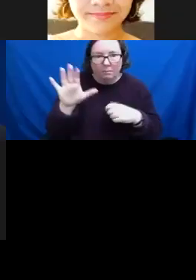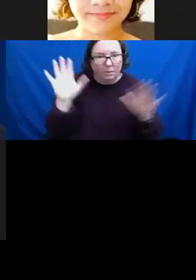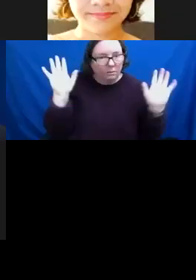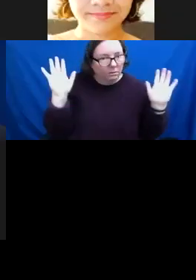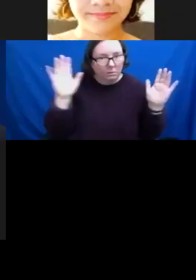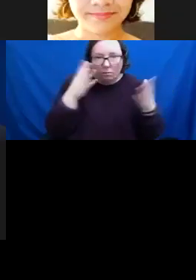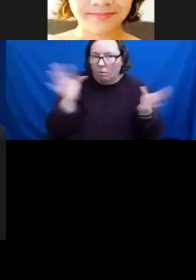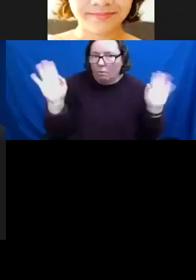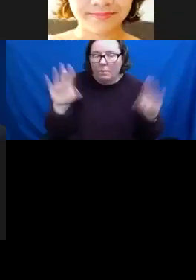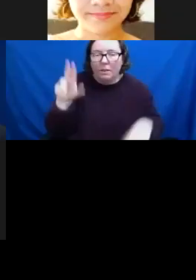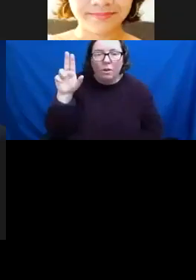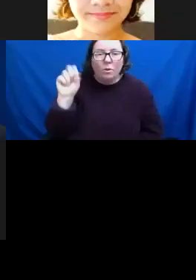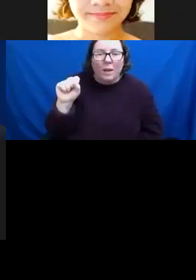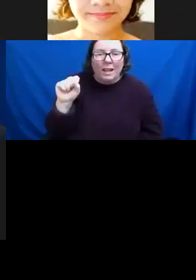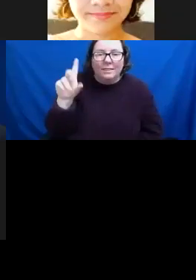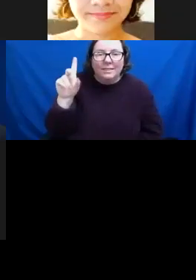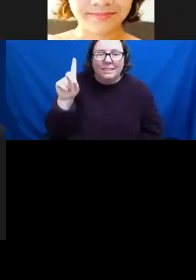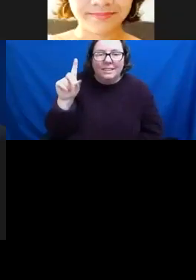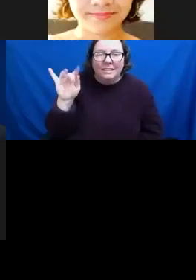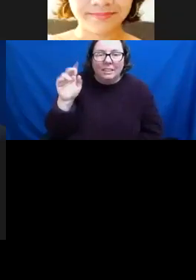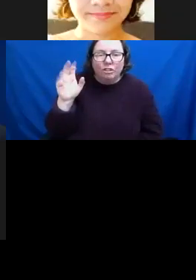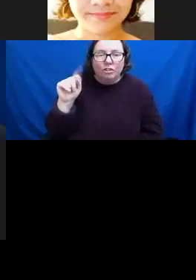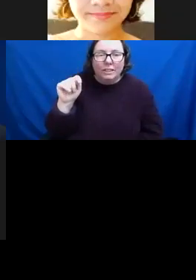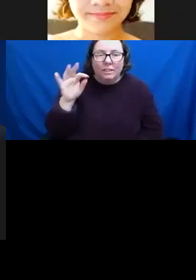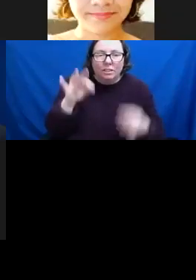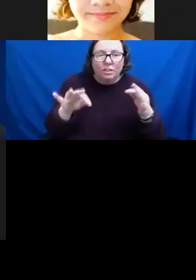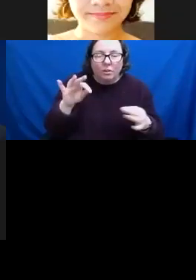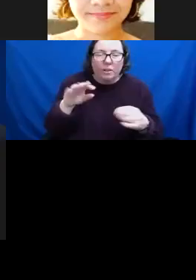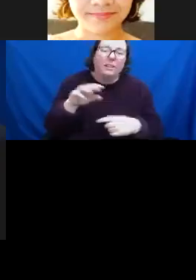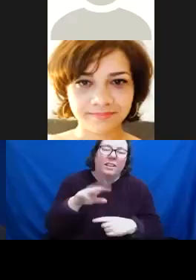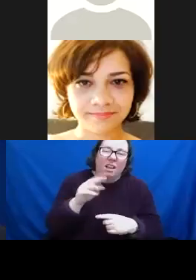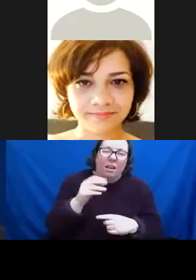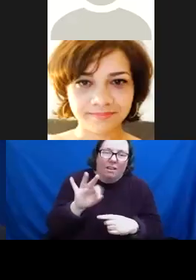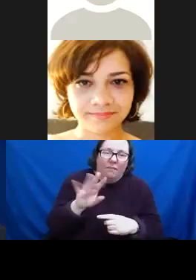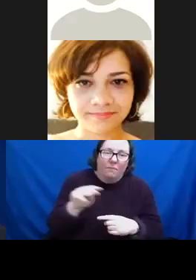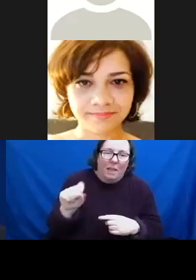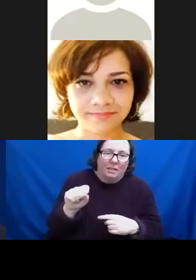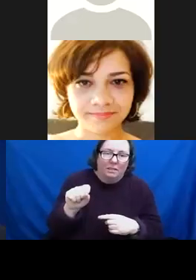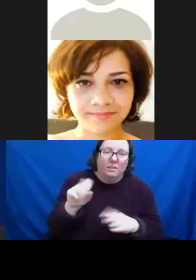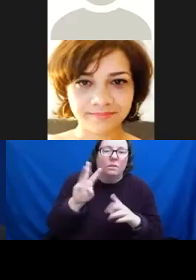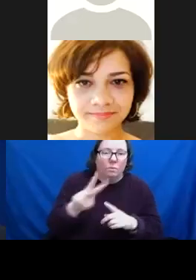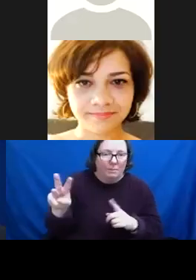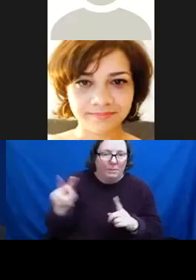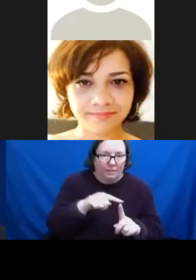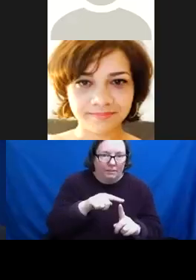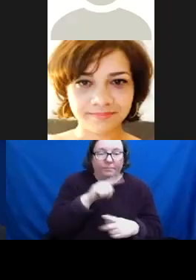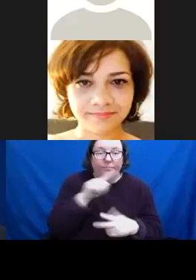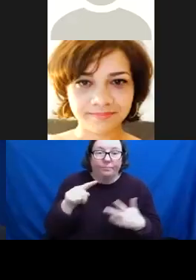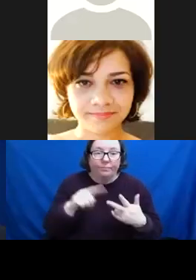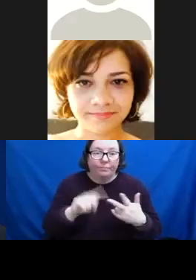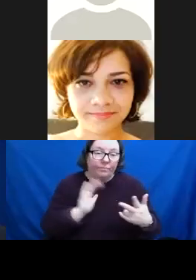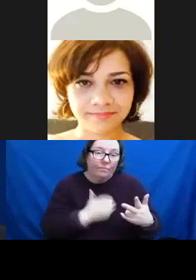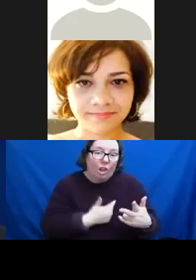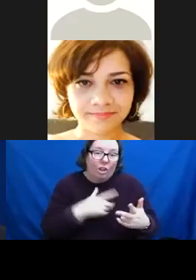the U.S. District Court website. U.S. District Court of Massachusetts website. And third, for us as a task force, our work